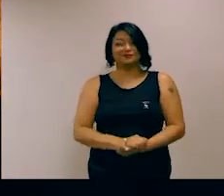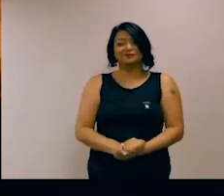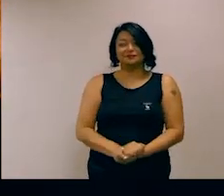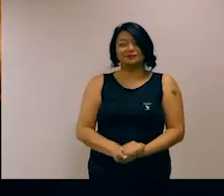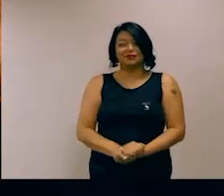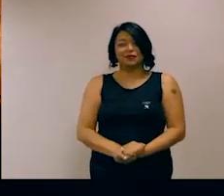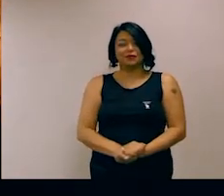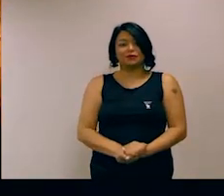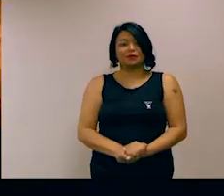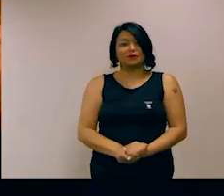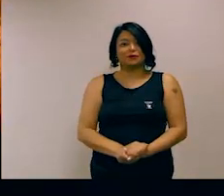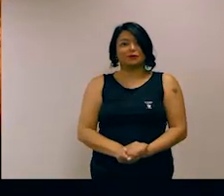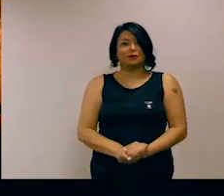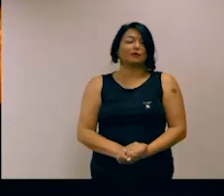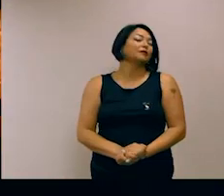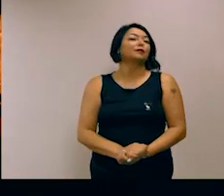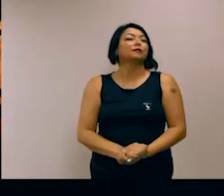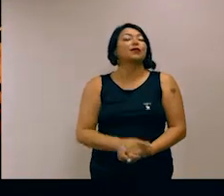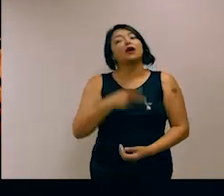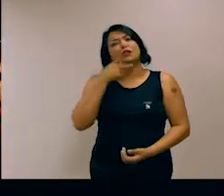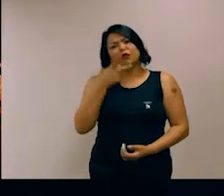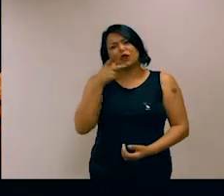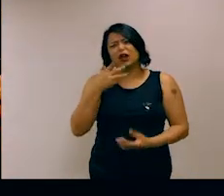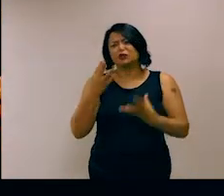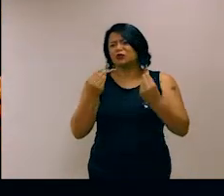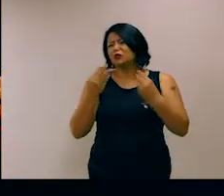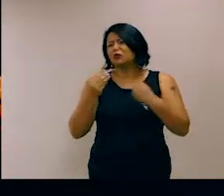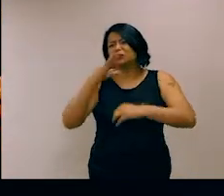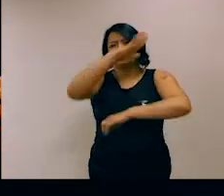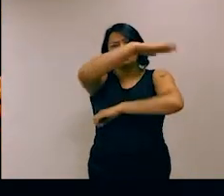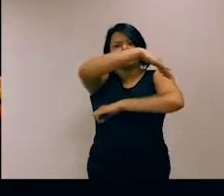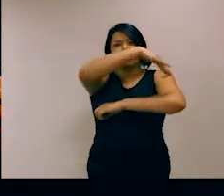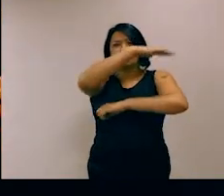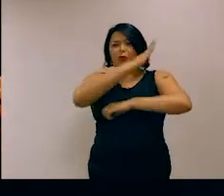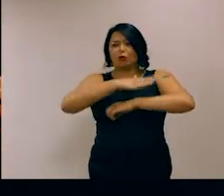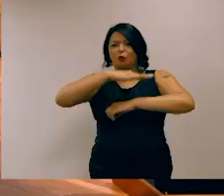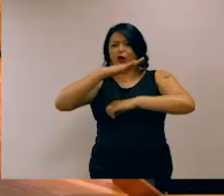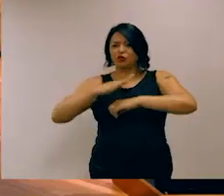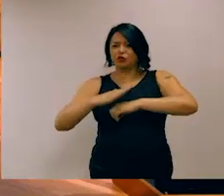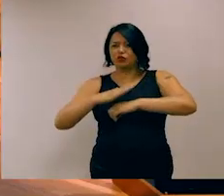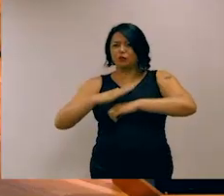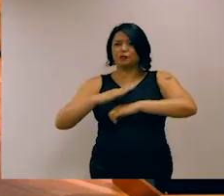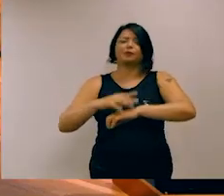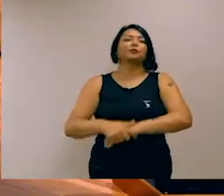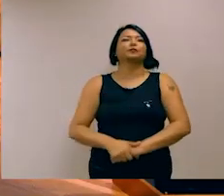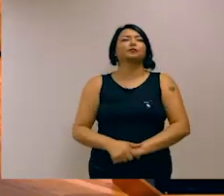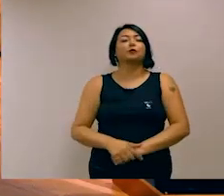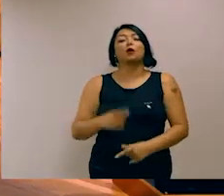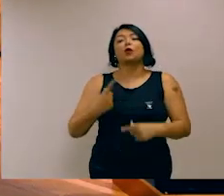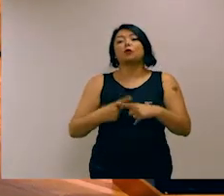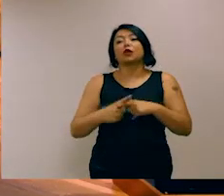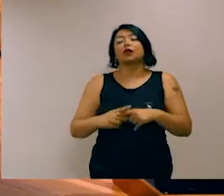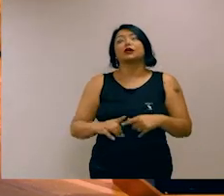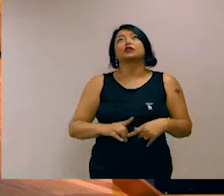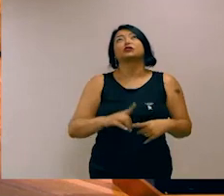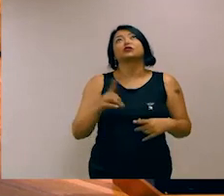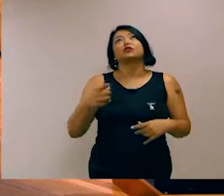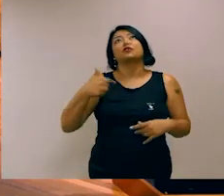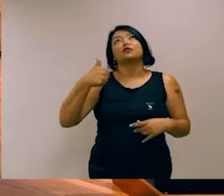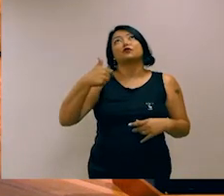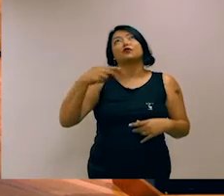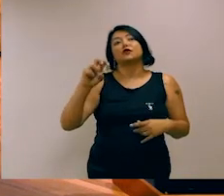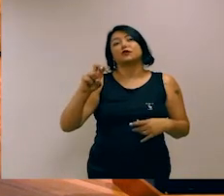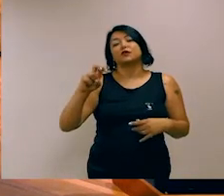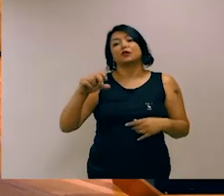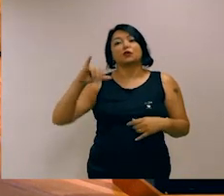right? So lately, I have been talking a lot about Brumadinho, because since the 25th of January,